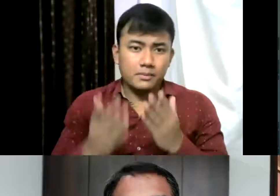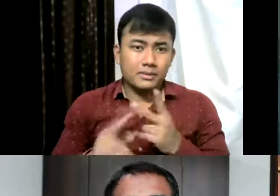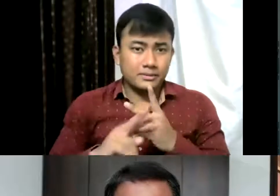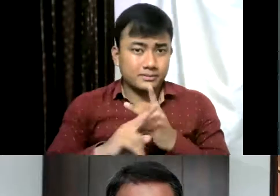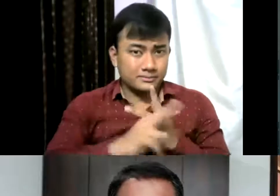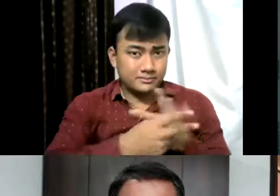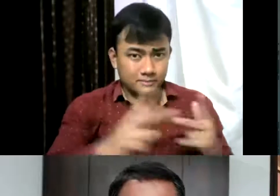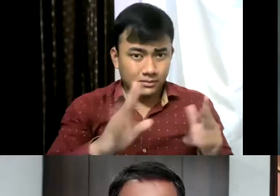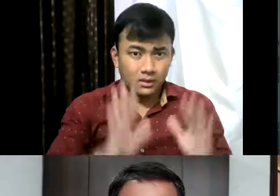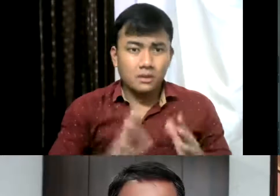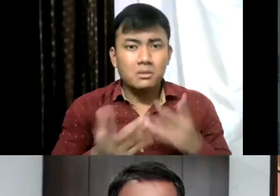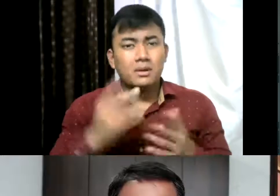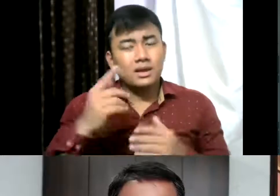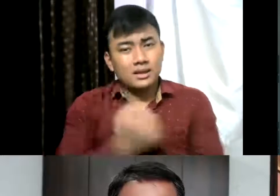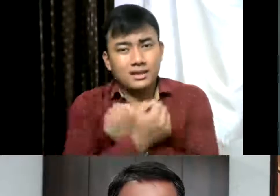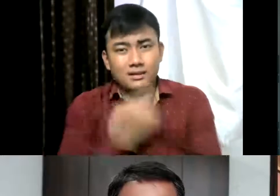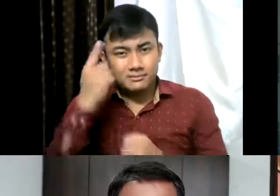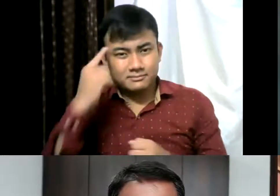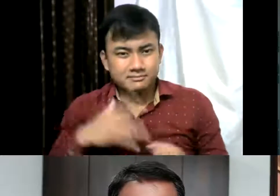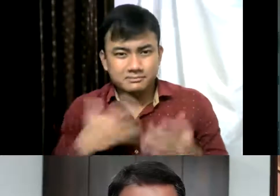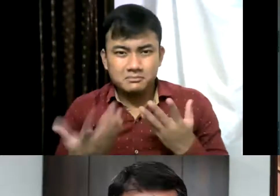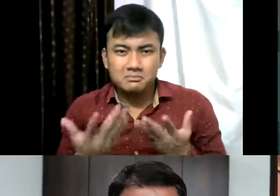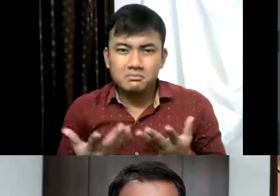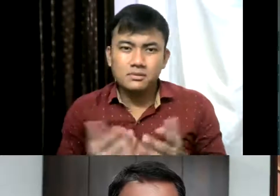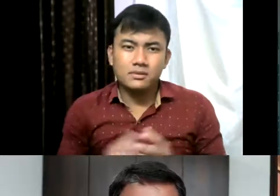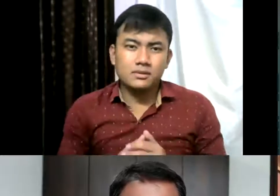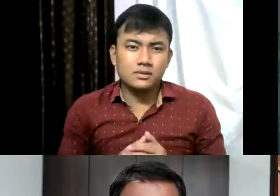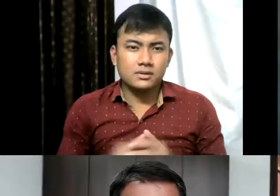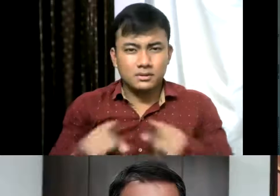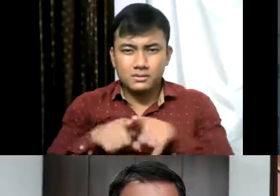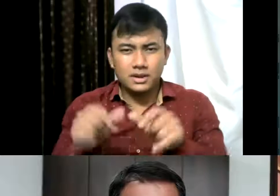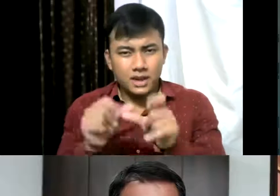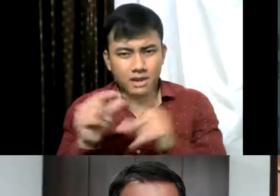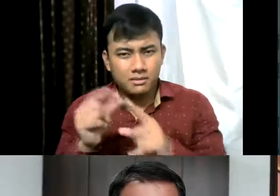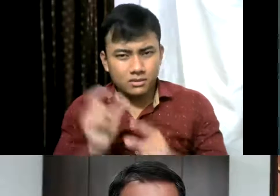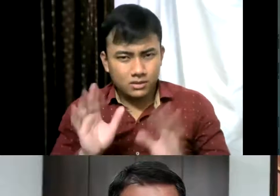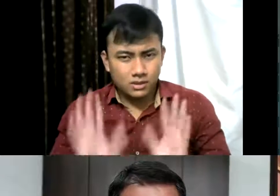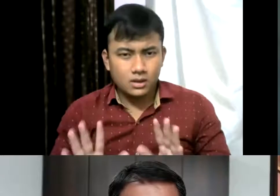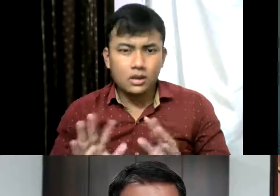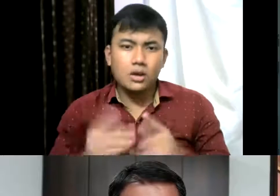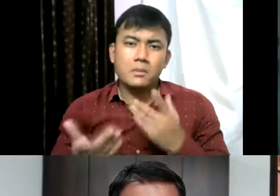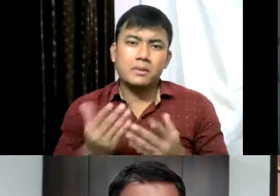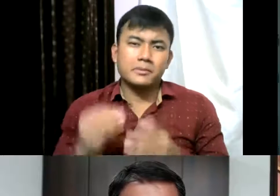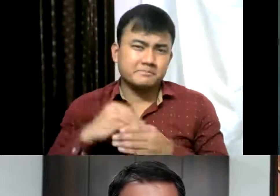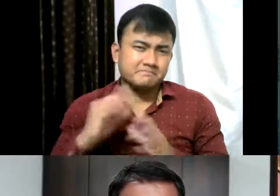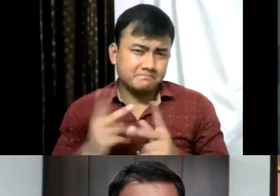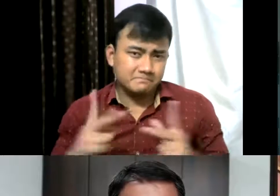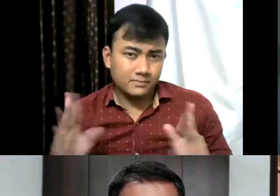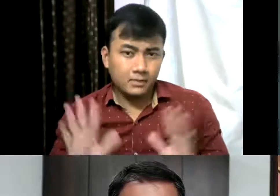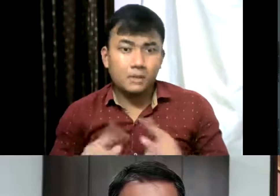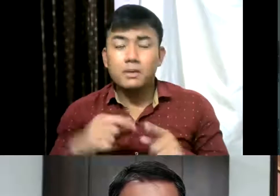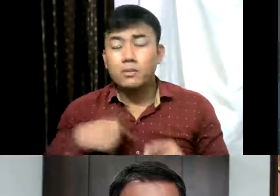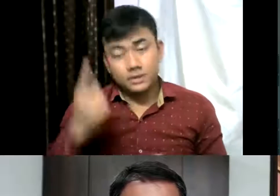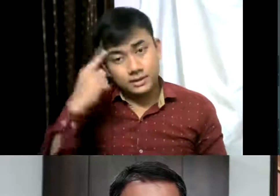of love, thinking about hooking up and then the raunchiness of that. I want to think